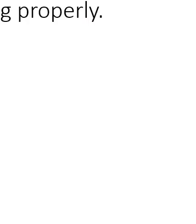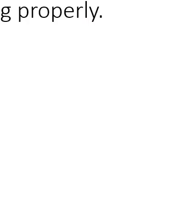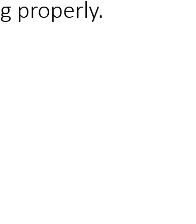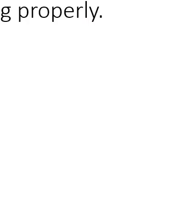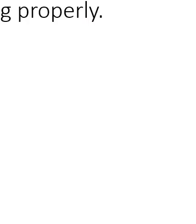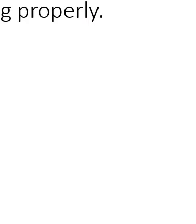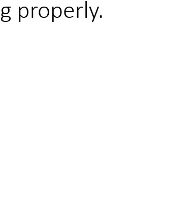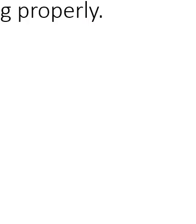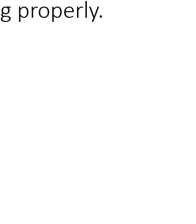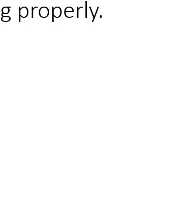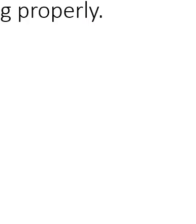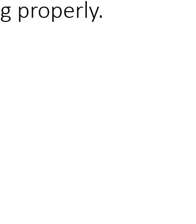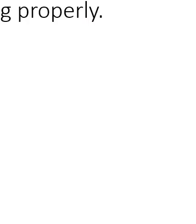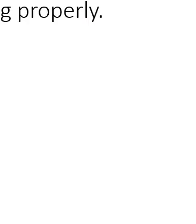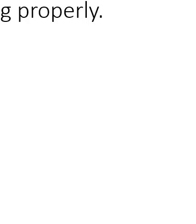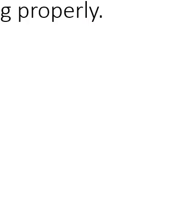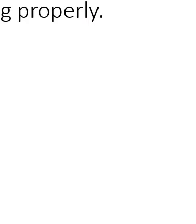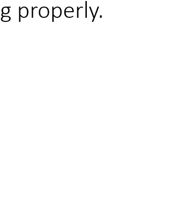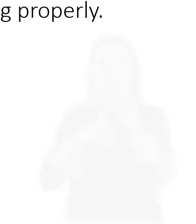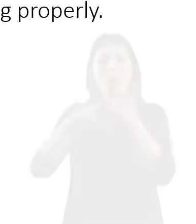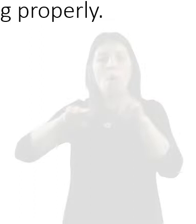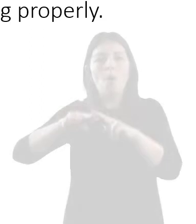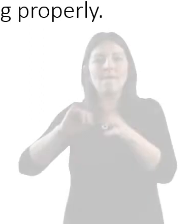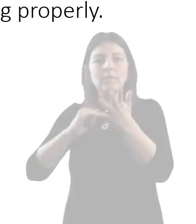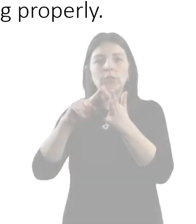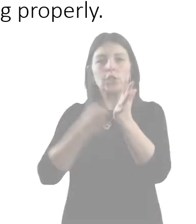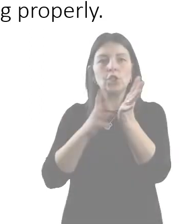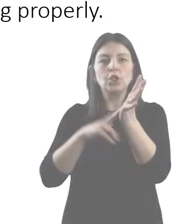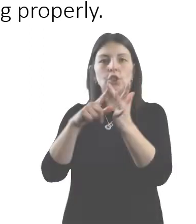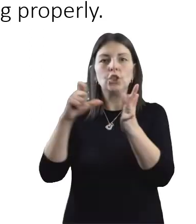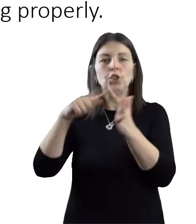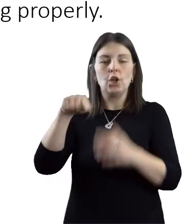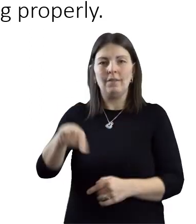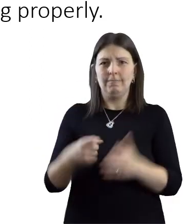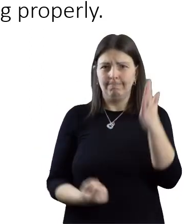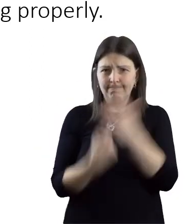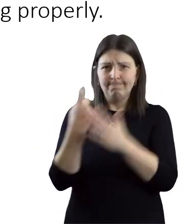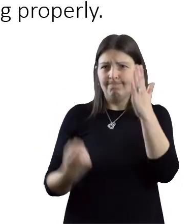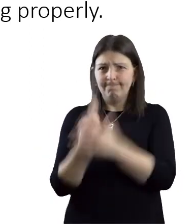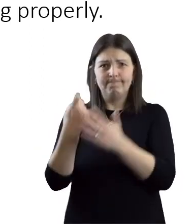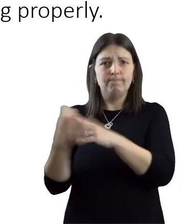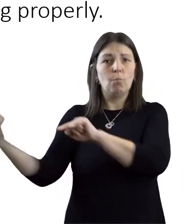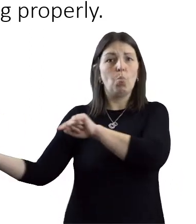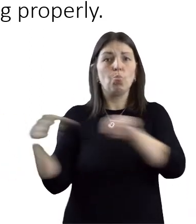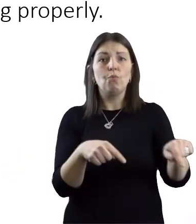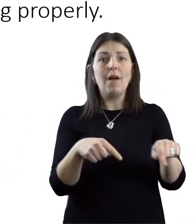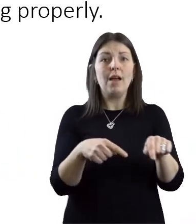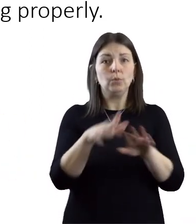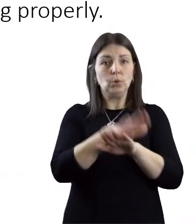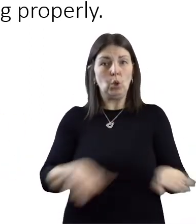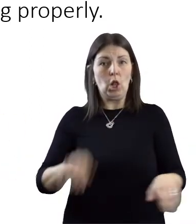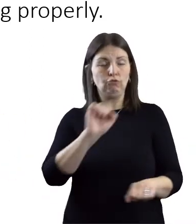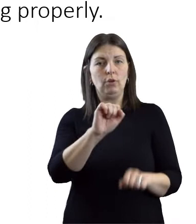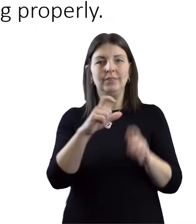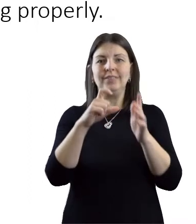A popular cyber threat amongst children is denial of service. This is where multiple requests are sent to a computer in the